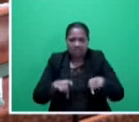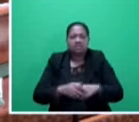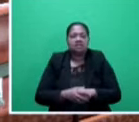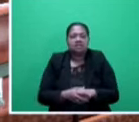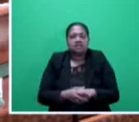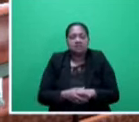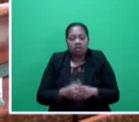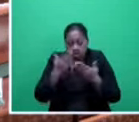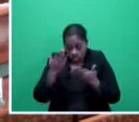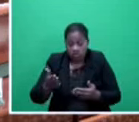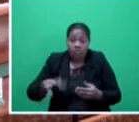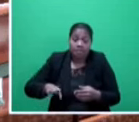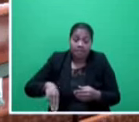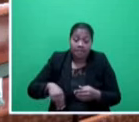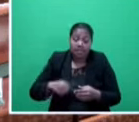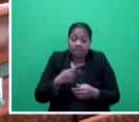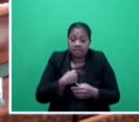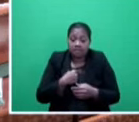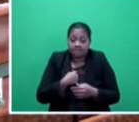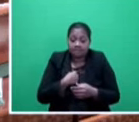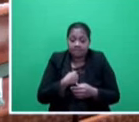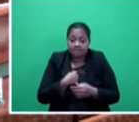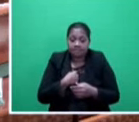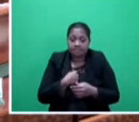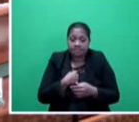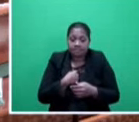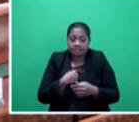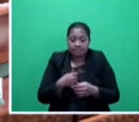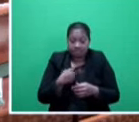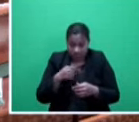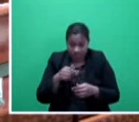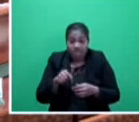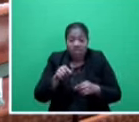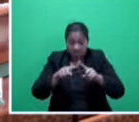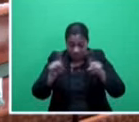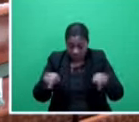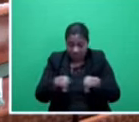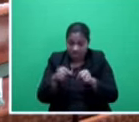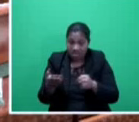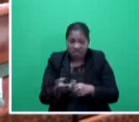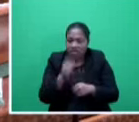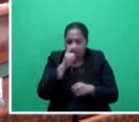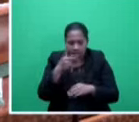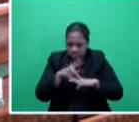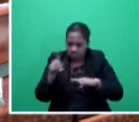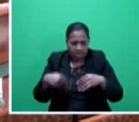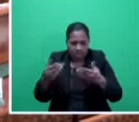sitting. Honourable members, I rule that this petition cannot be tabled in Parliament